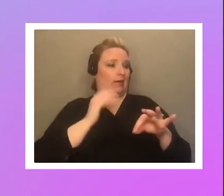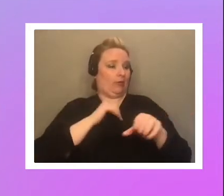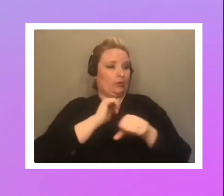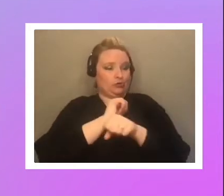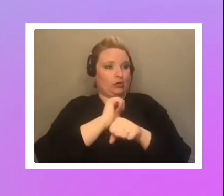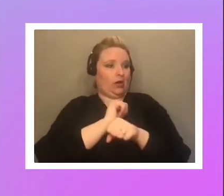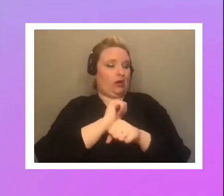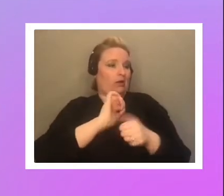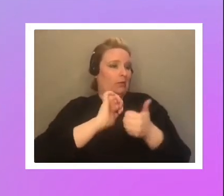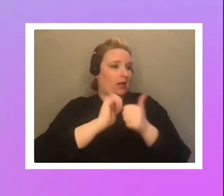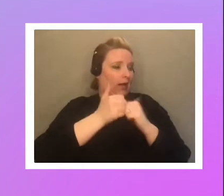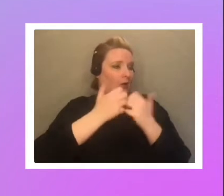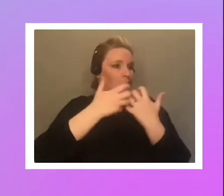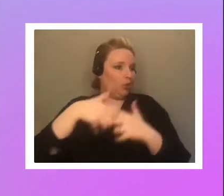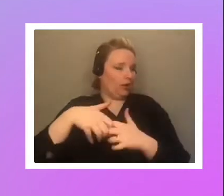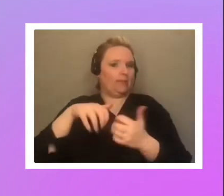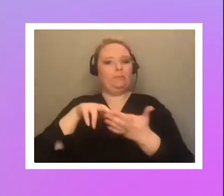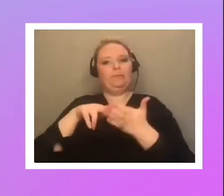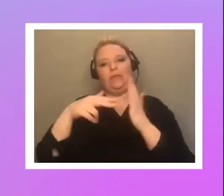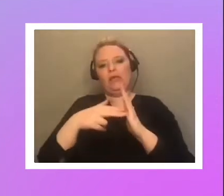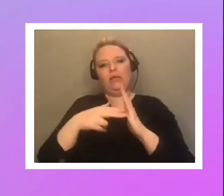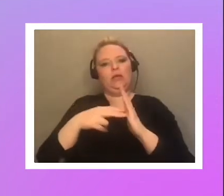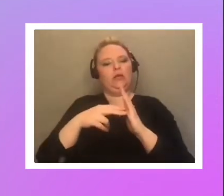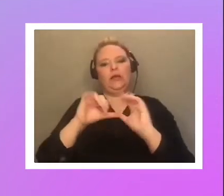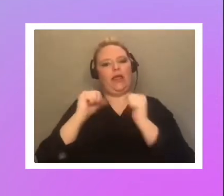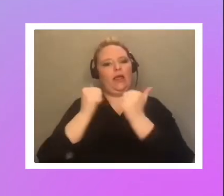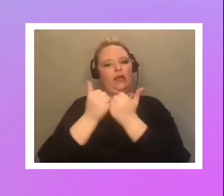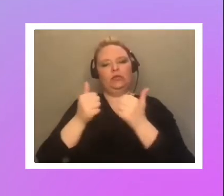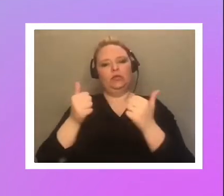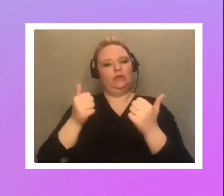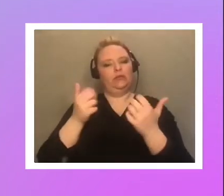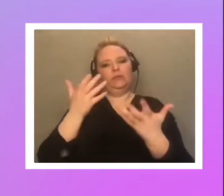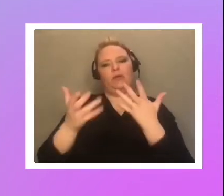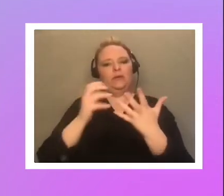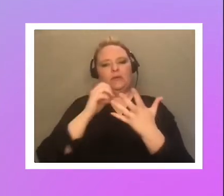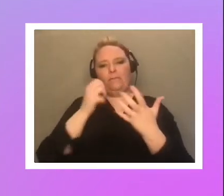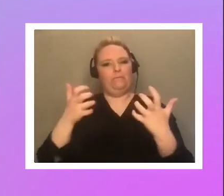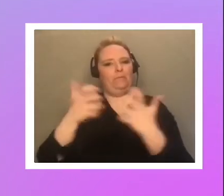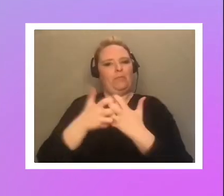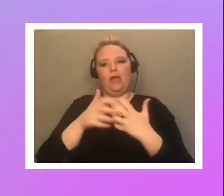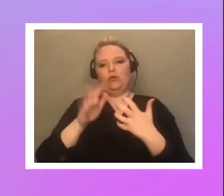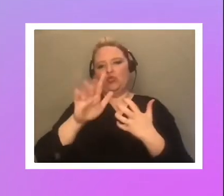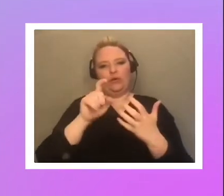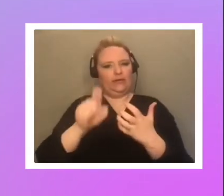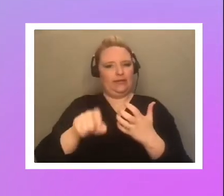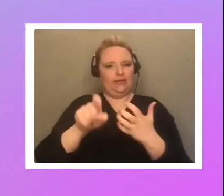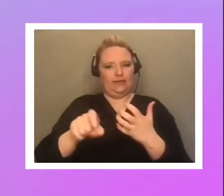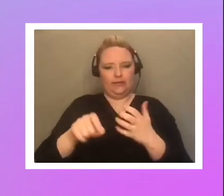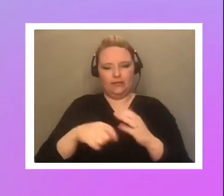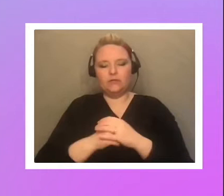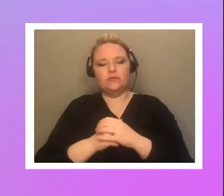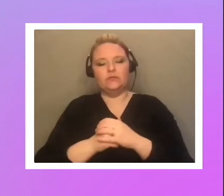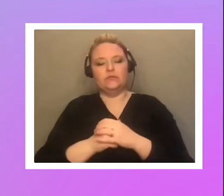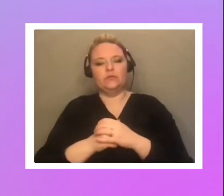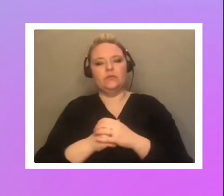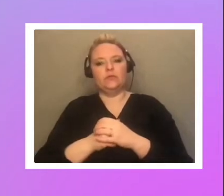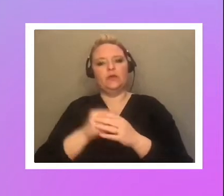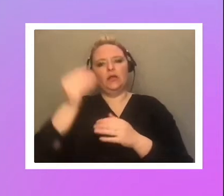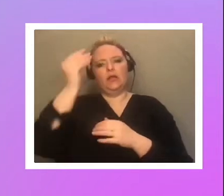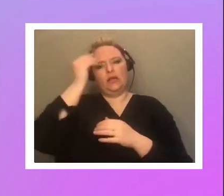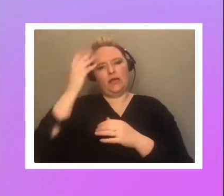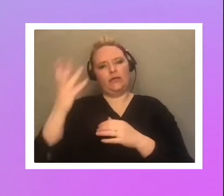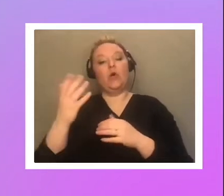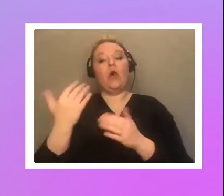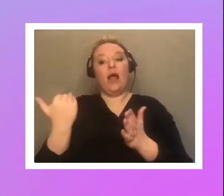work, then they're likely not the agency for you. Let them know. This is another place where